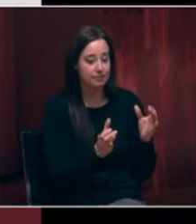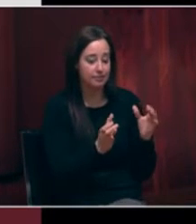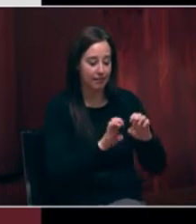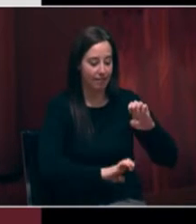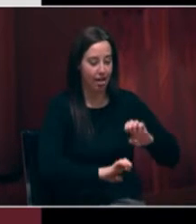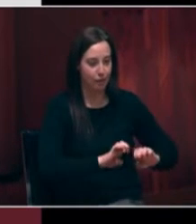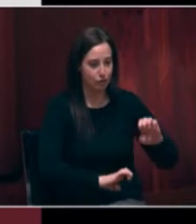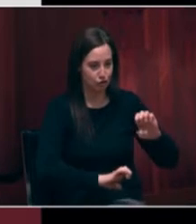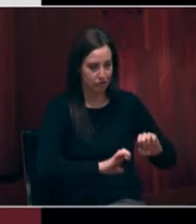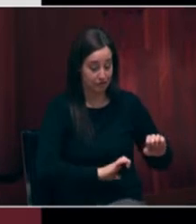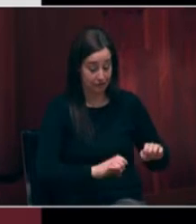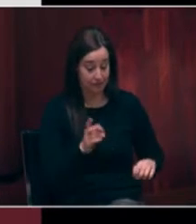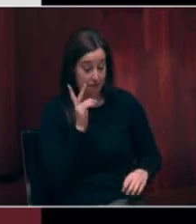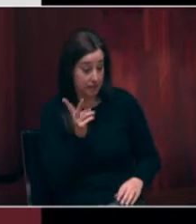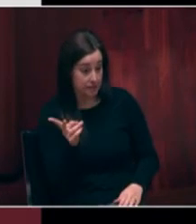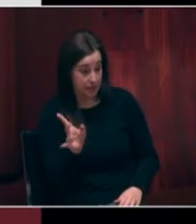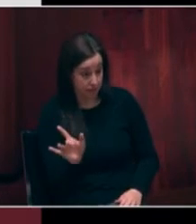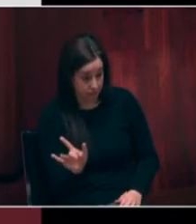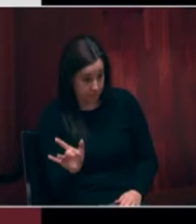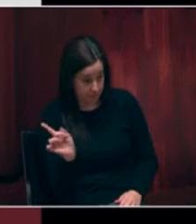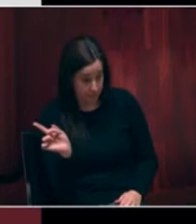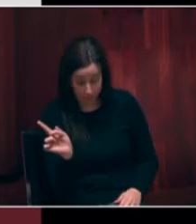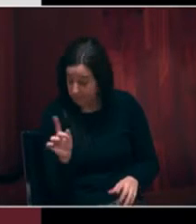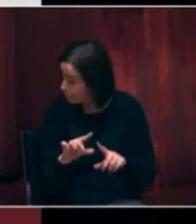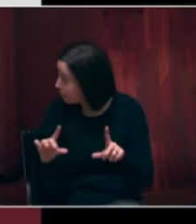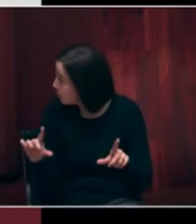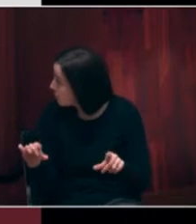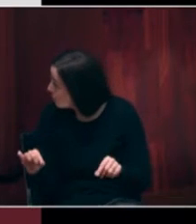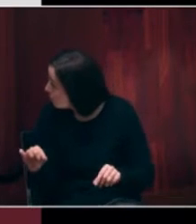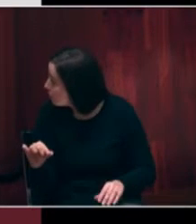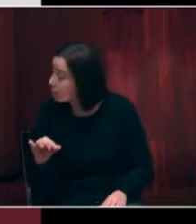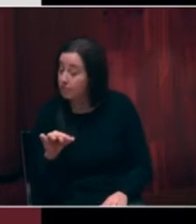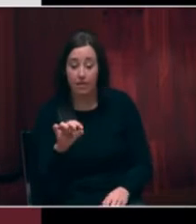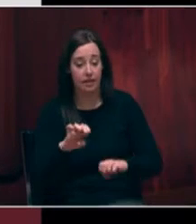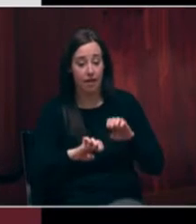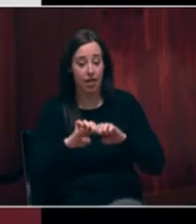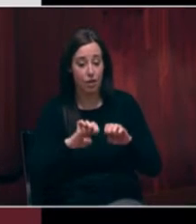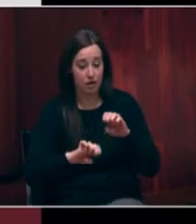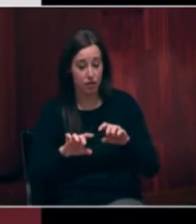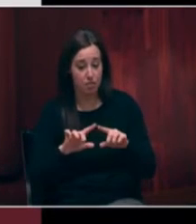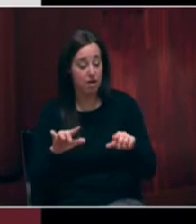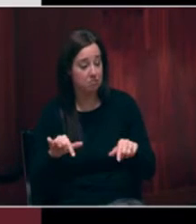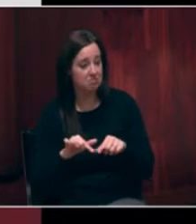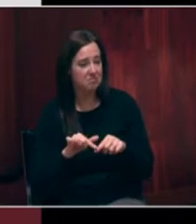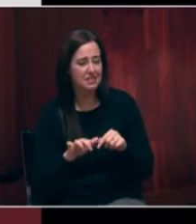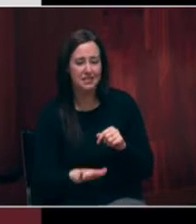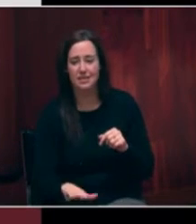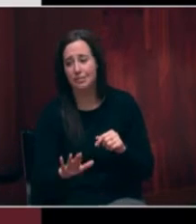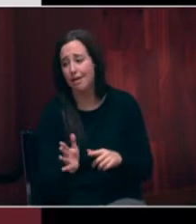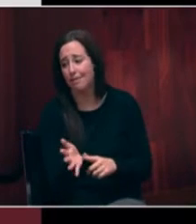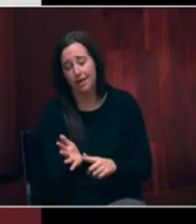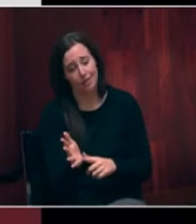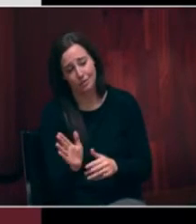have the evaluate button. Click that, you'll get an electronic evaluation. Takes you as little as 5 minutes